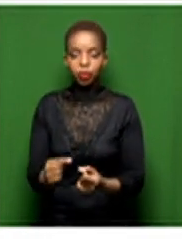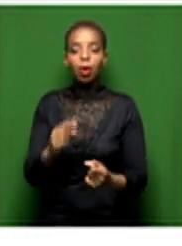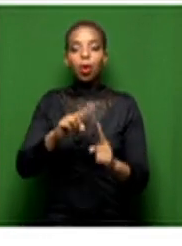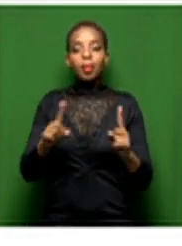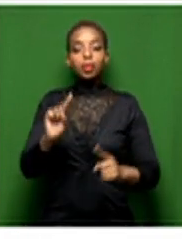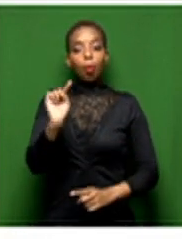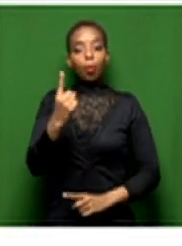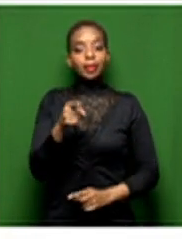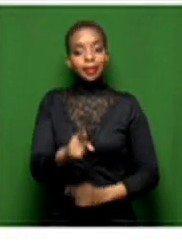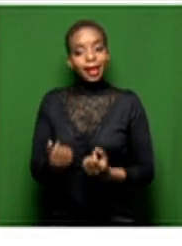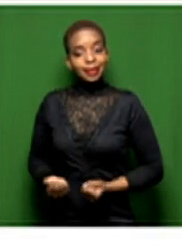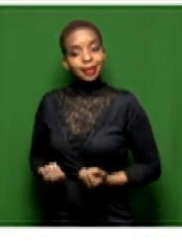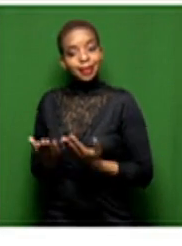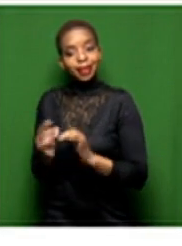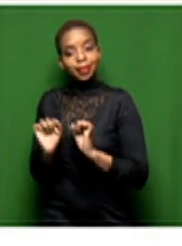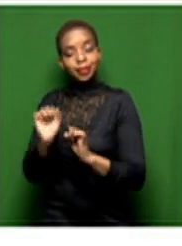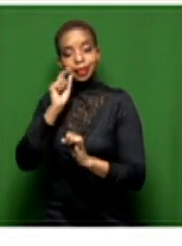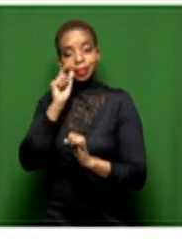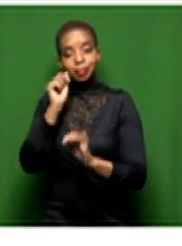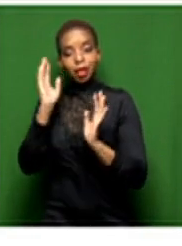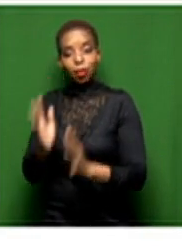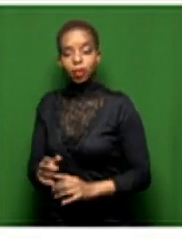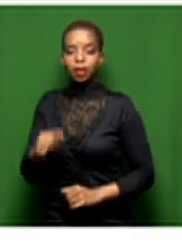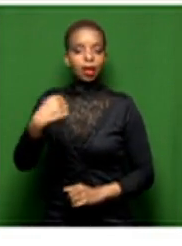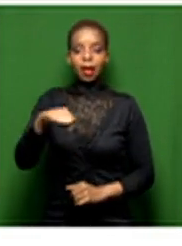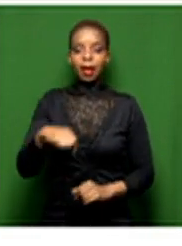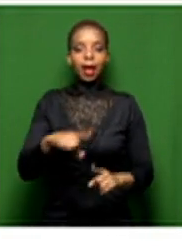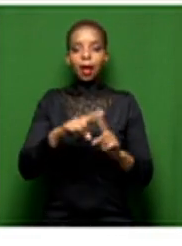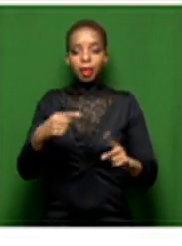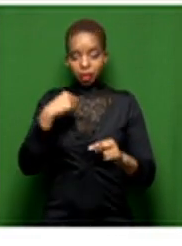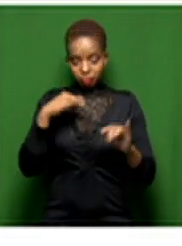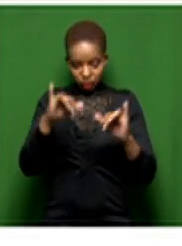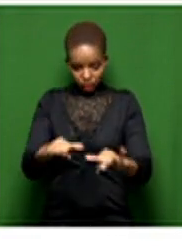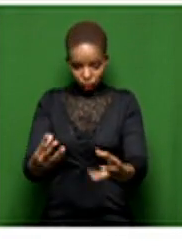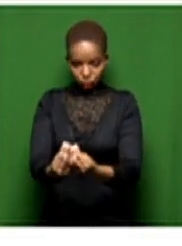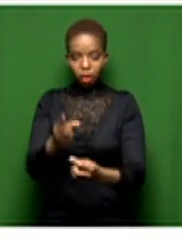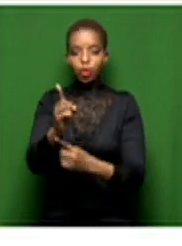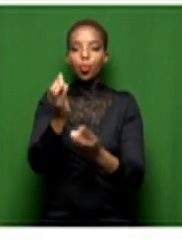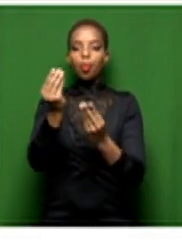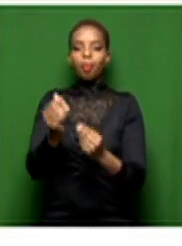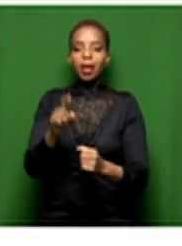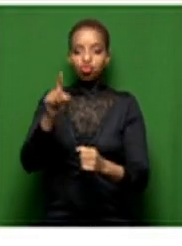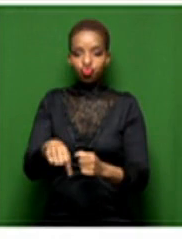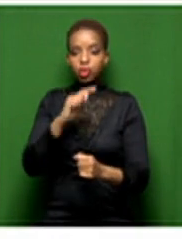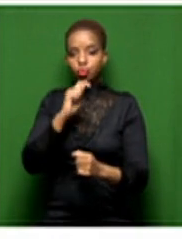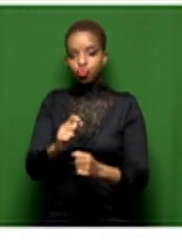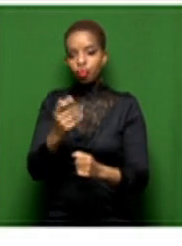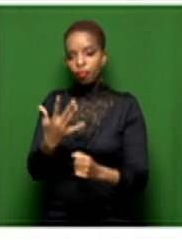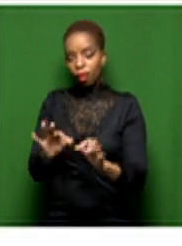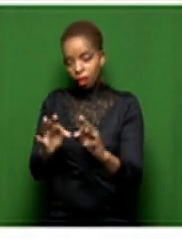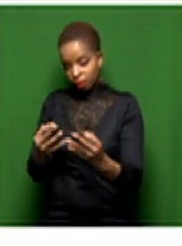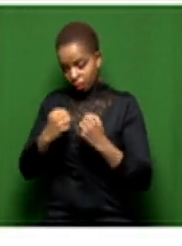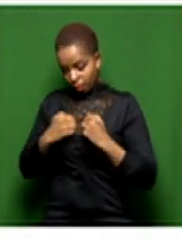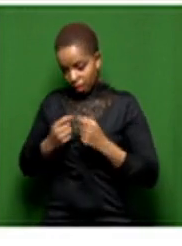by the men, but because I'm staying with you, and the money that I'm supposed to be assisting the family with now is directed at paying the